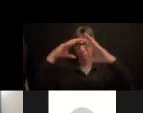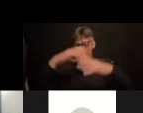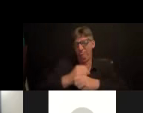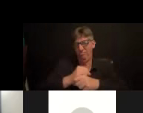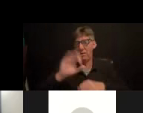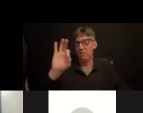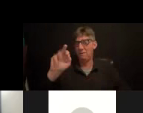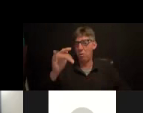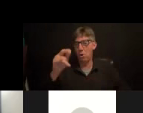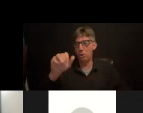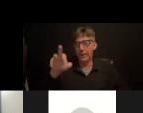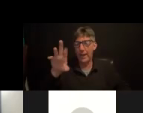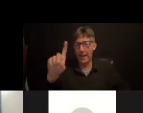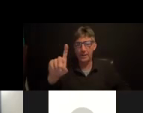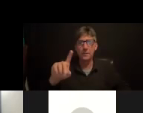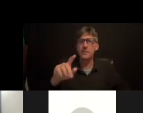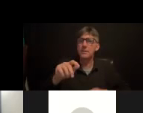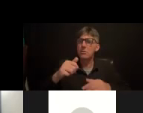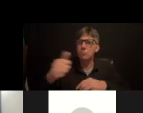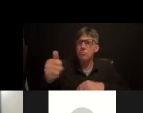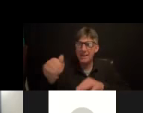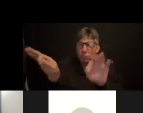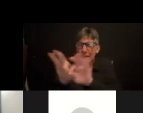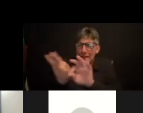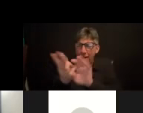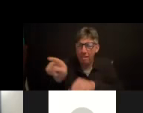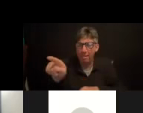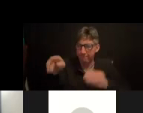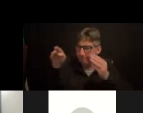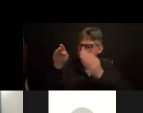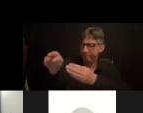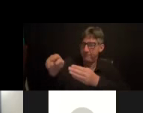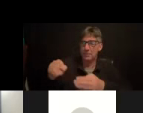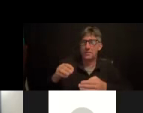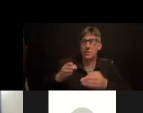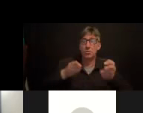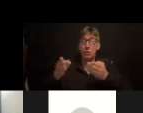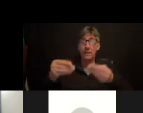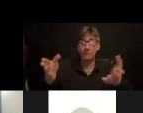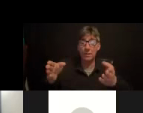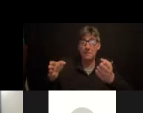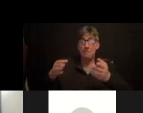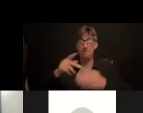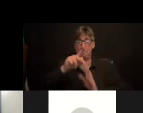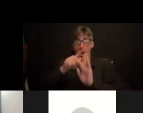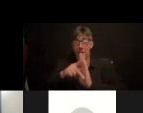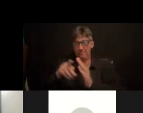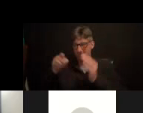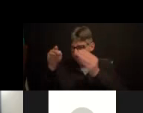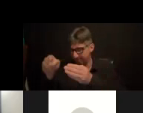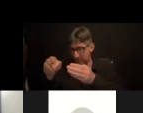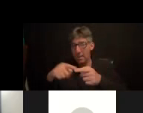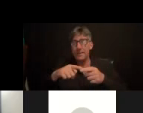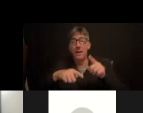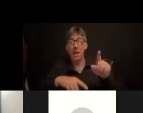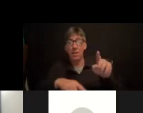transit criticality to determine where to maintain our service delivery policy and where we would potentially reduce service to a lower amount to better match existing